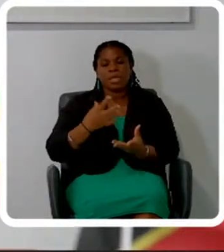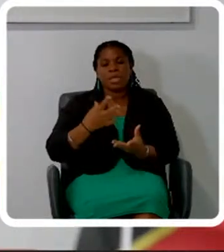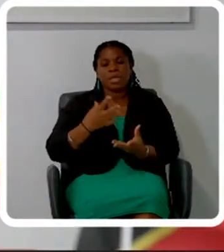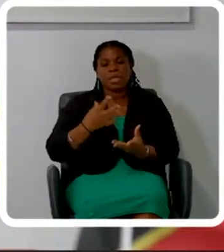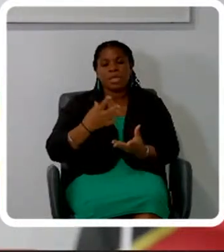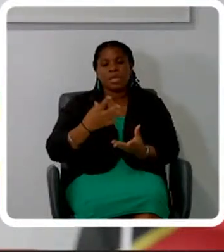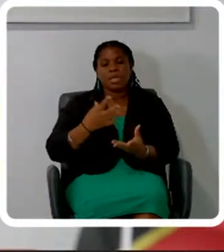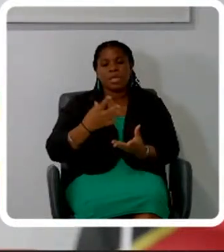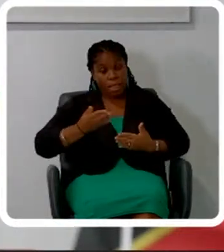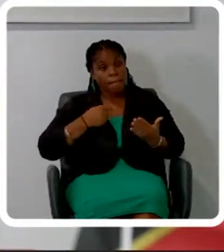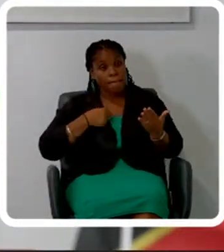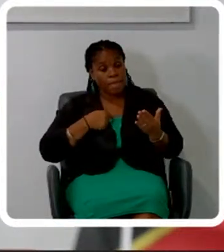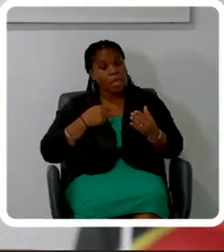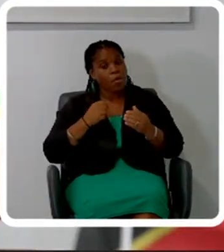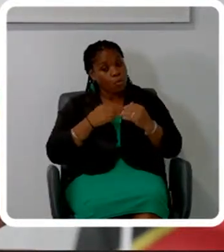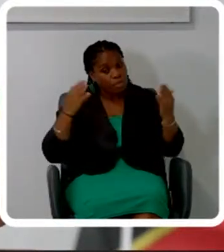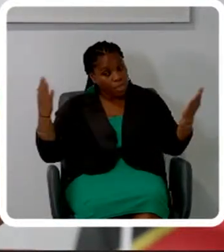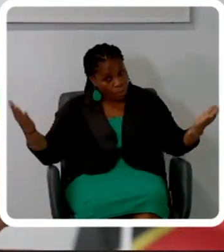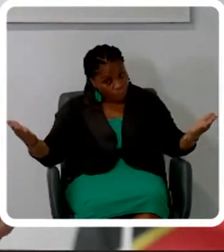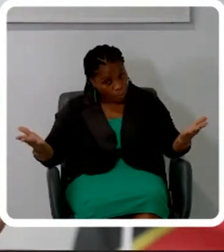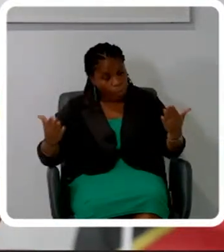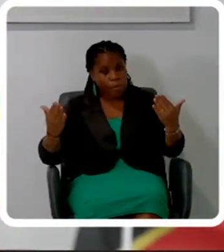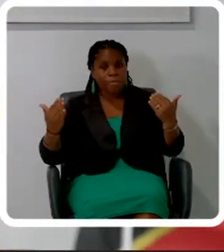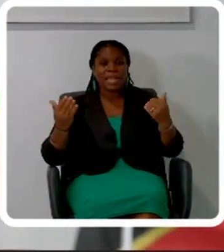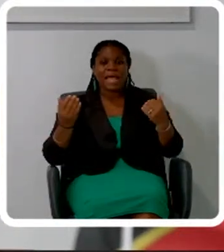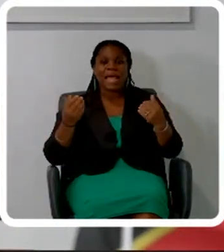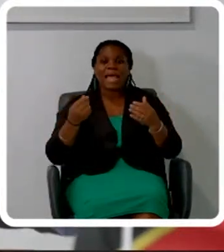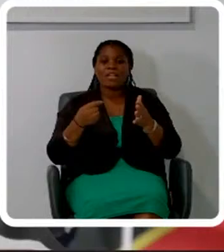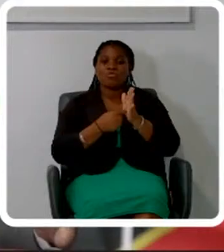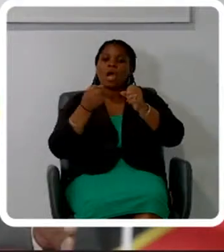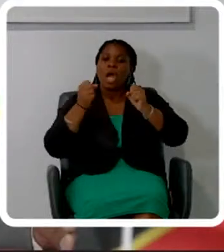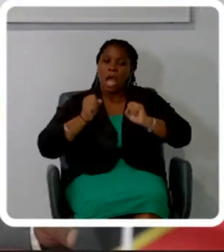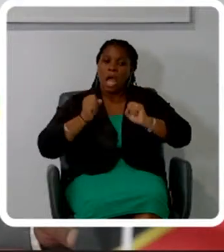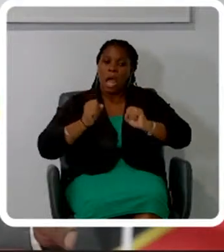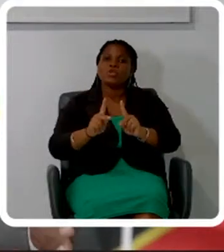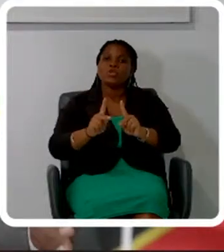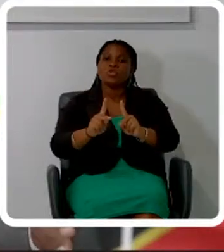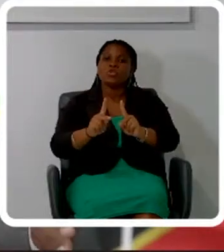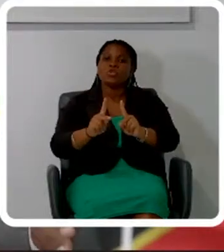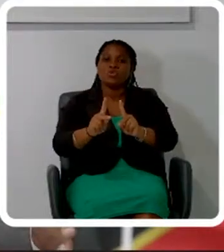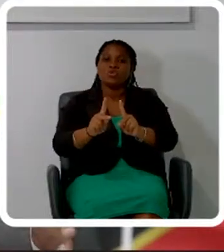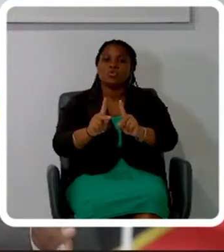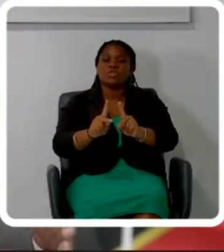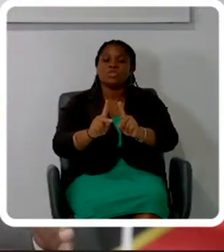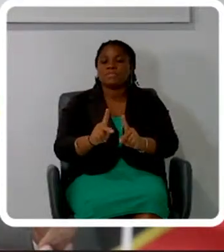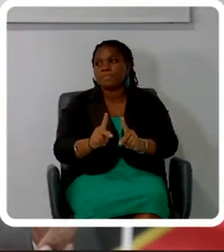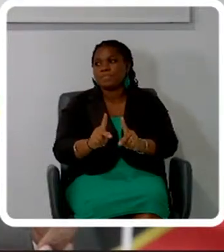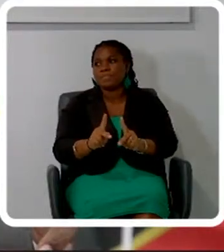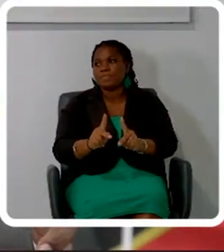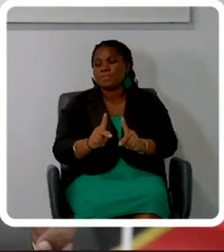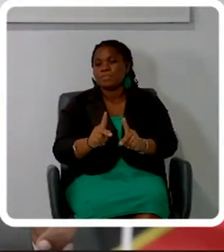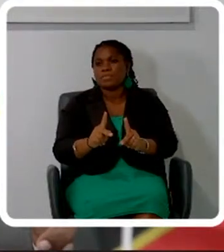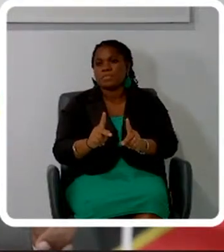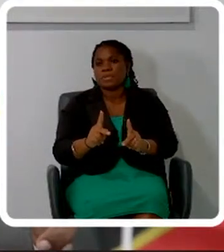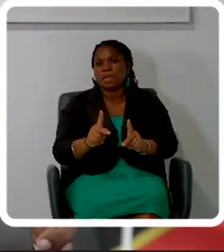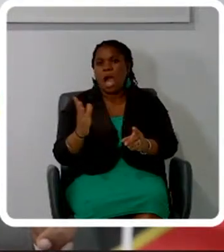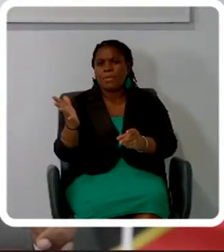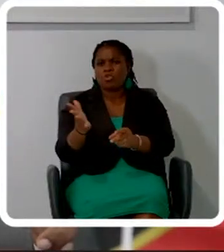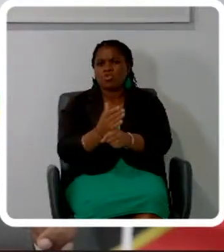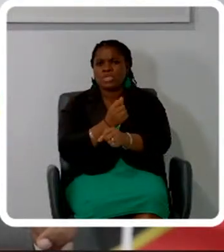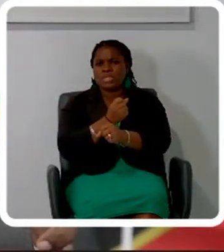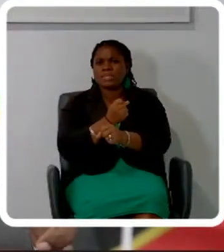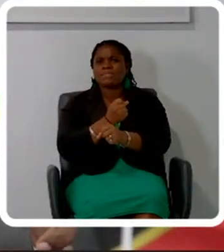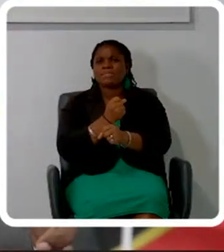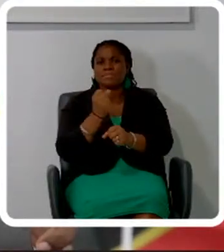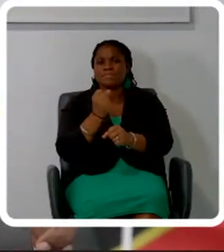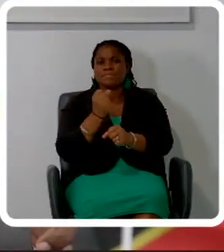welcoming me with open arms and looking for the opportunities that this arrangement can bring to both St. Kitts and Nevis